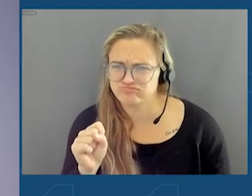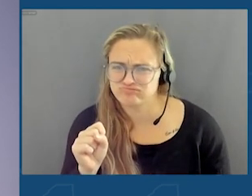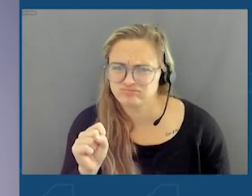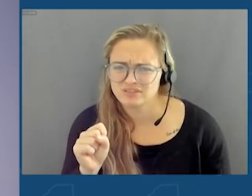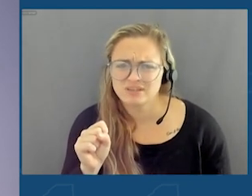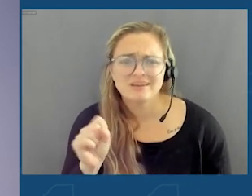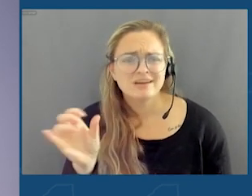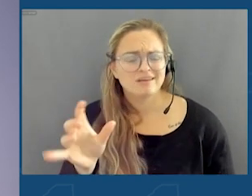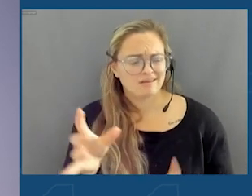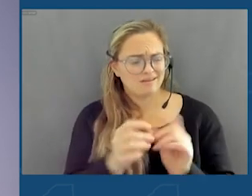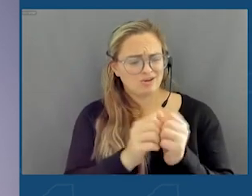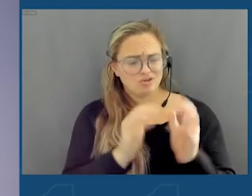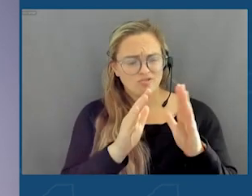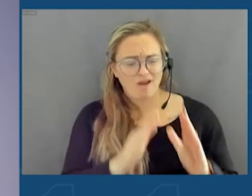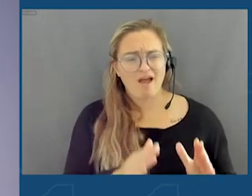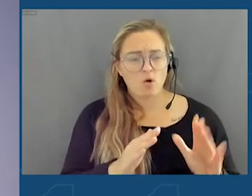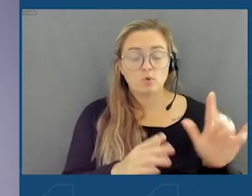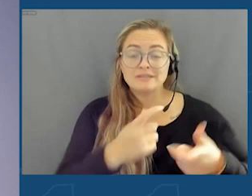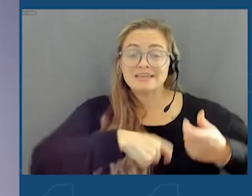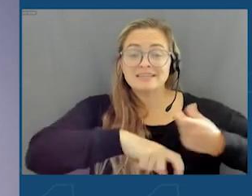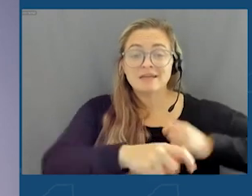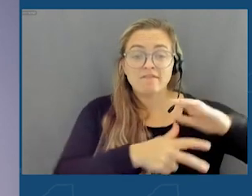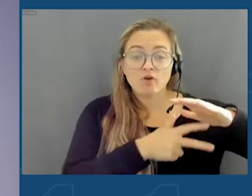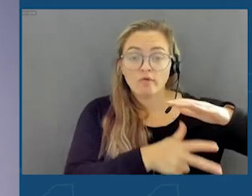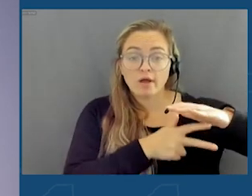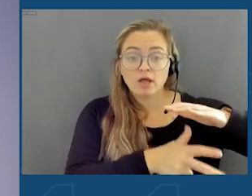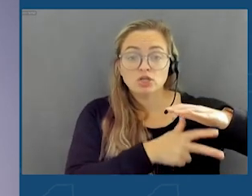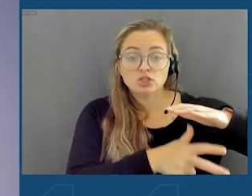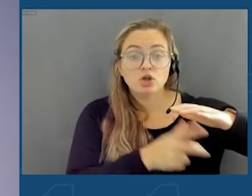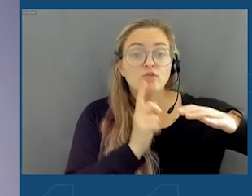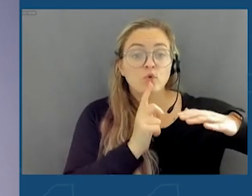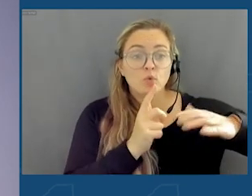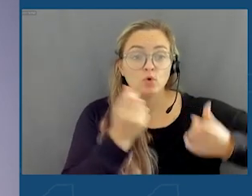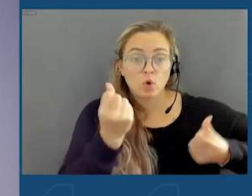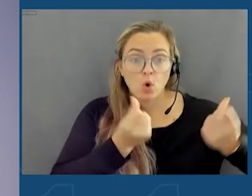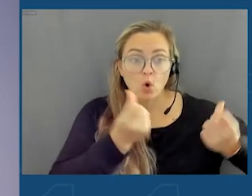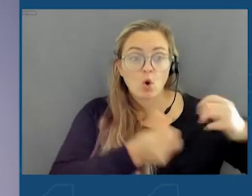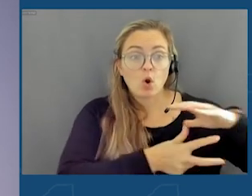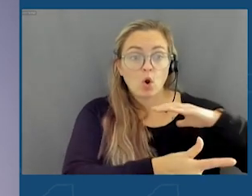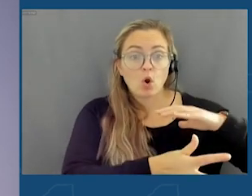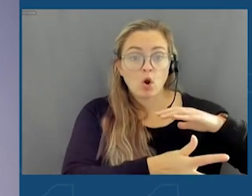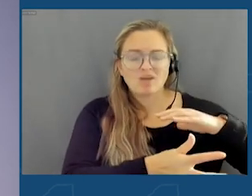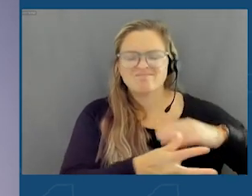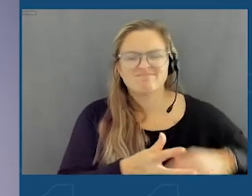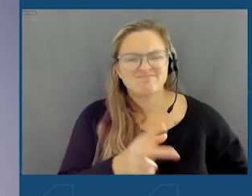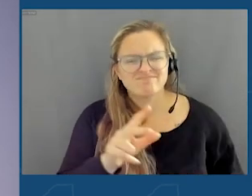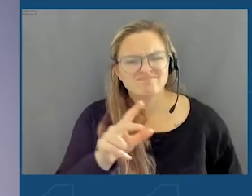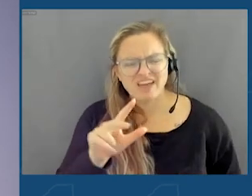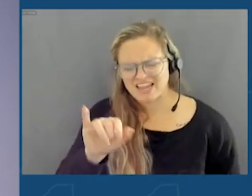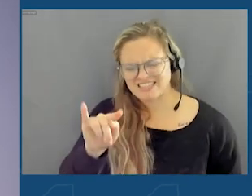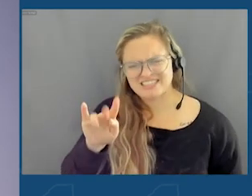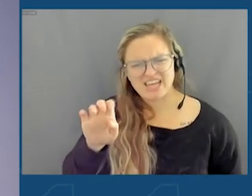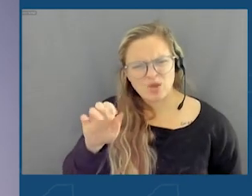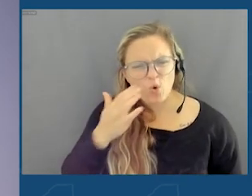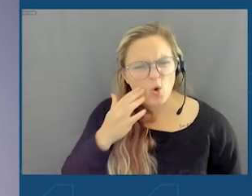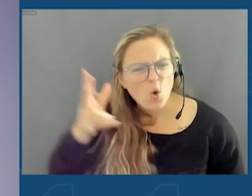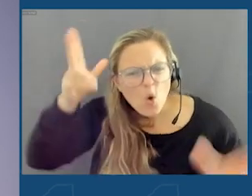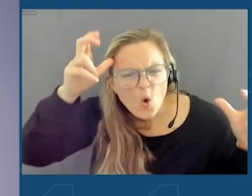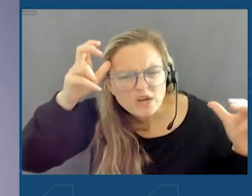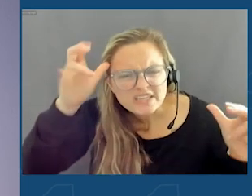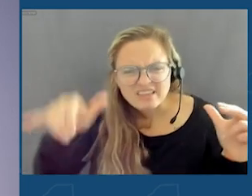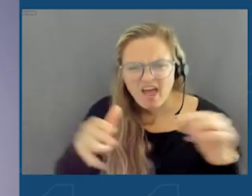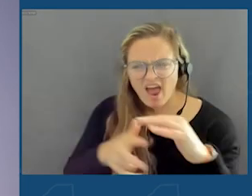connecting your house, instead of a garage for your car, to put in a stable. Gas is an